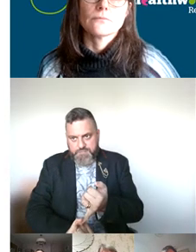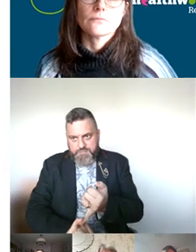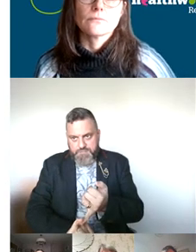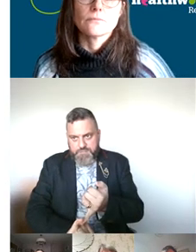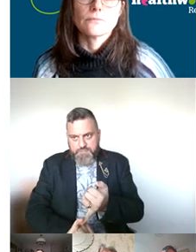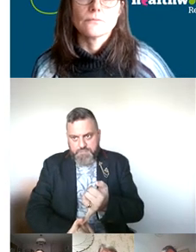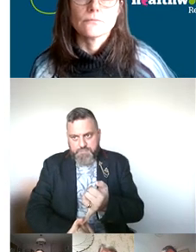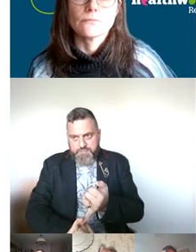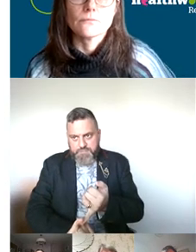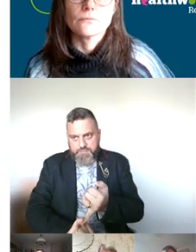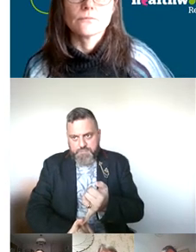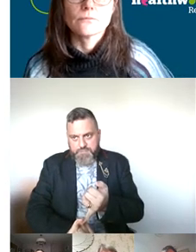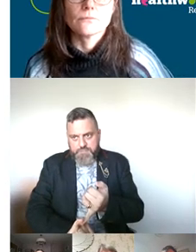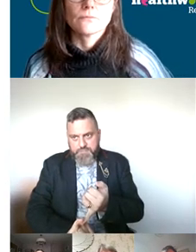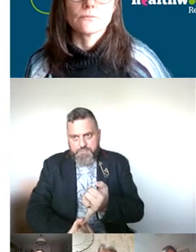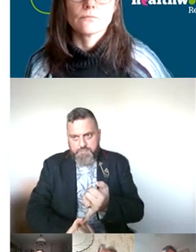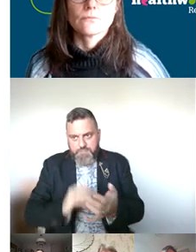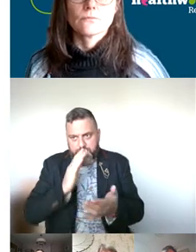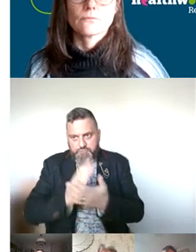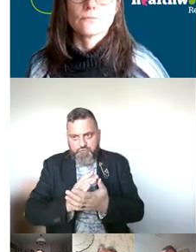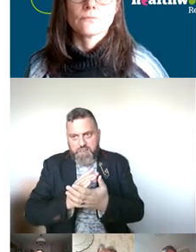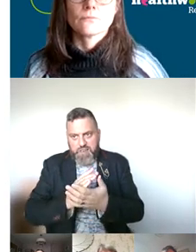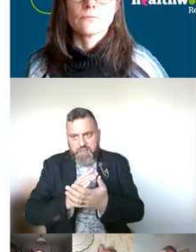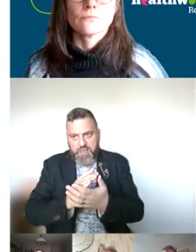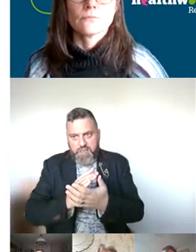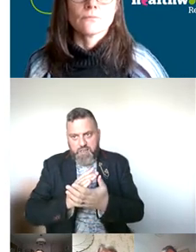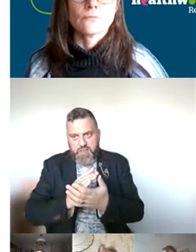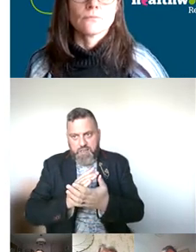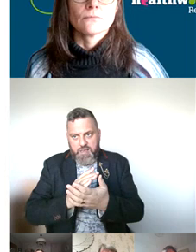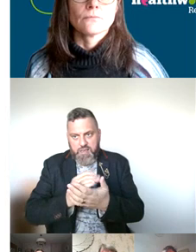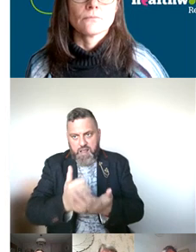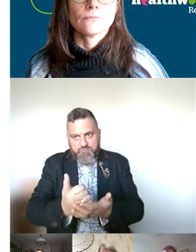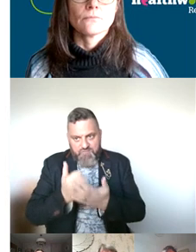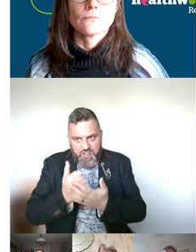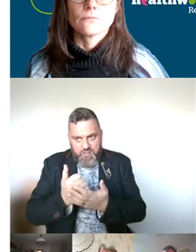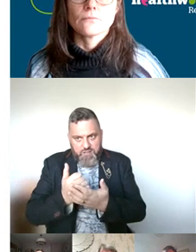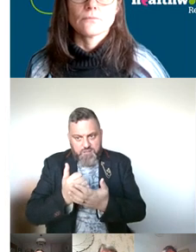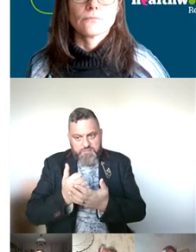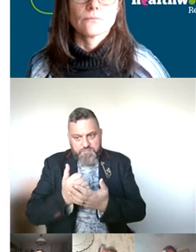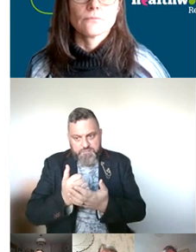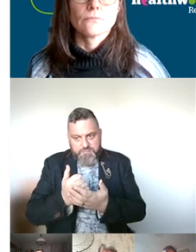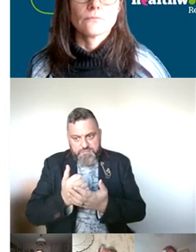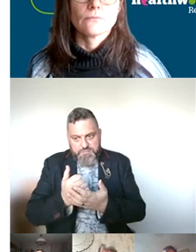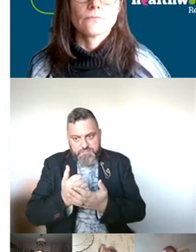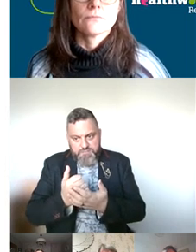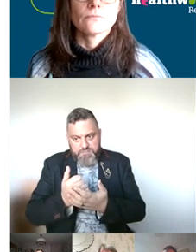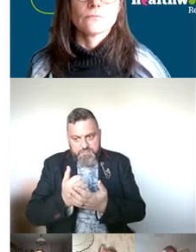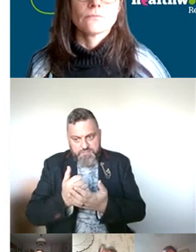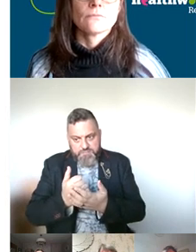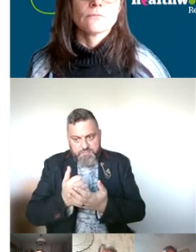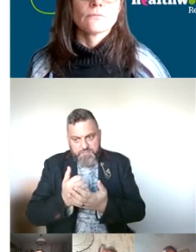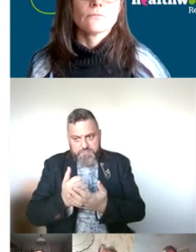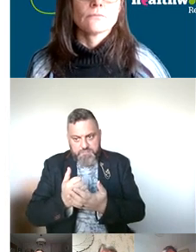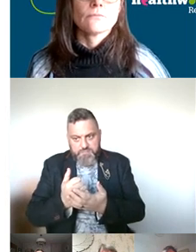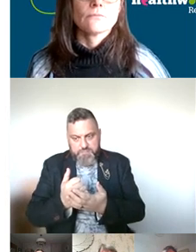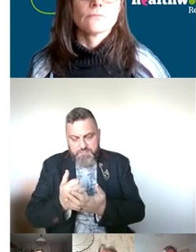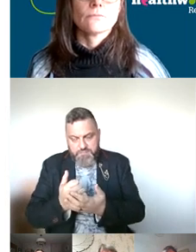Yes, so really, really helpful. And I think there are different ways to play into that. So